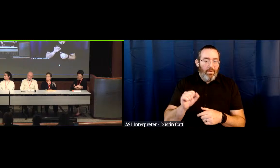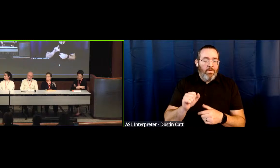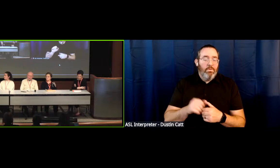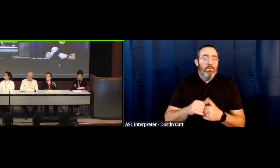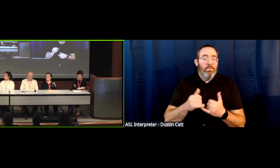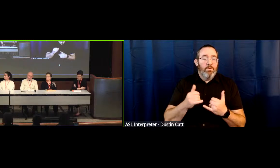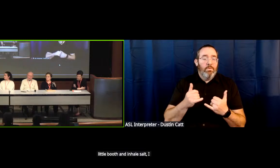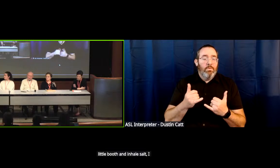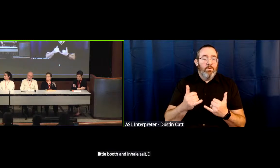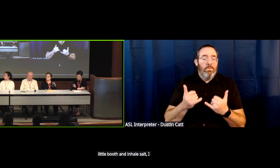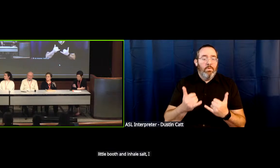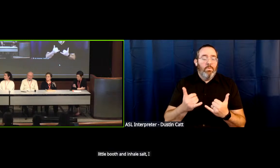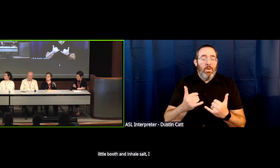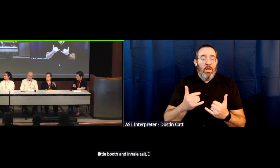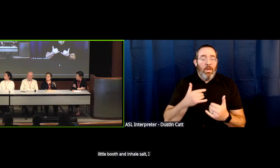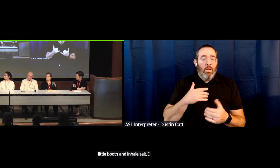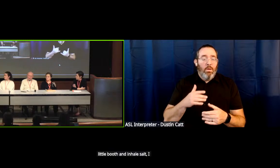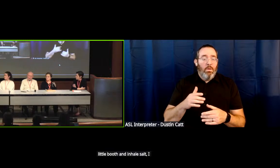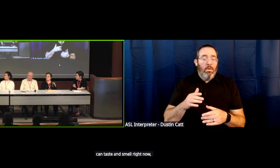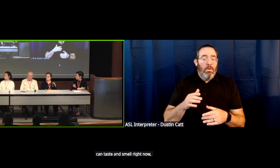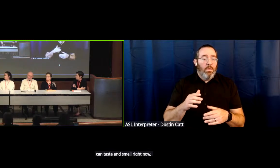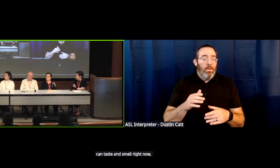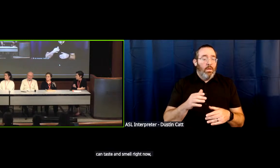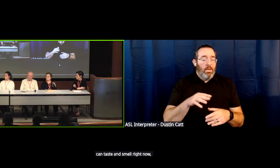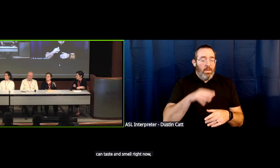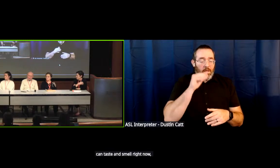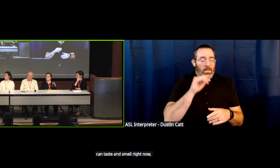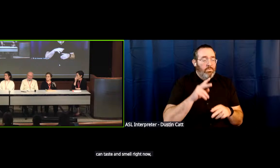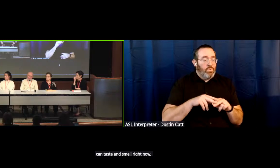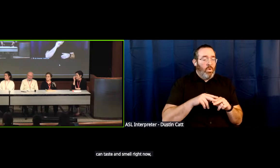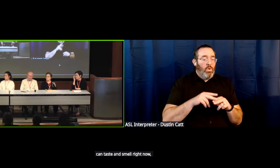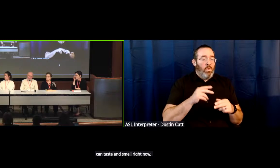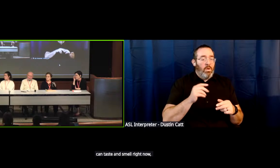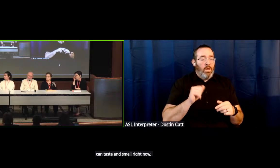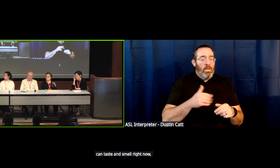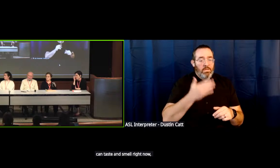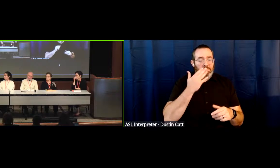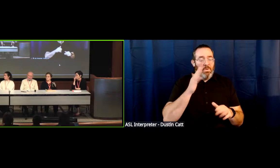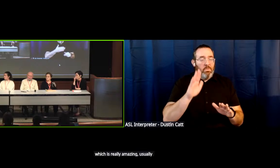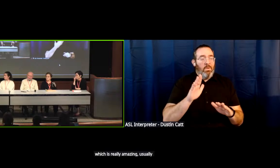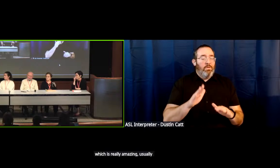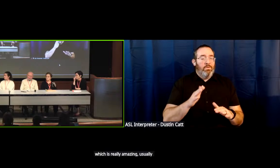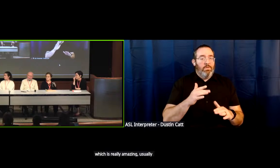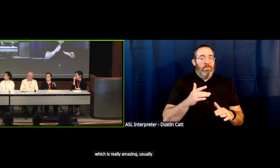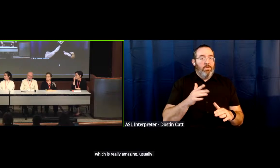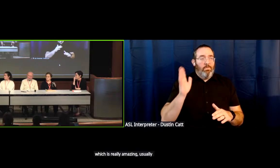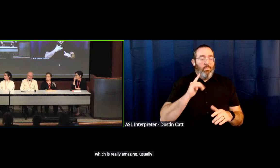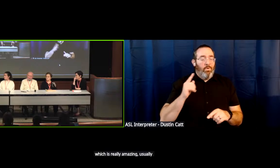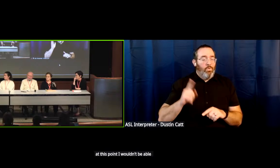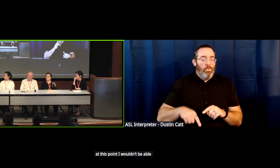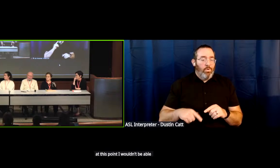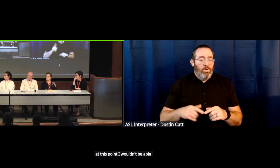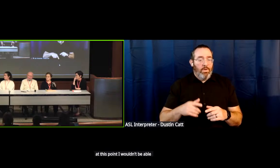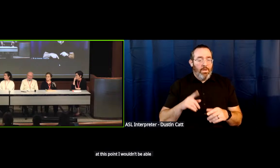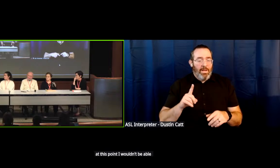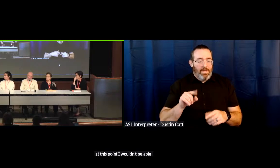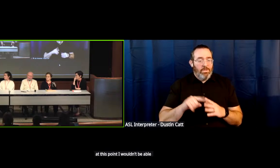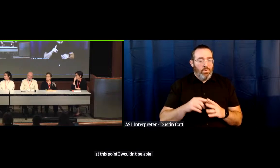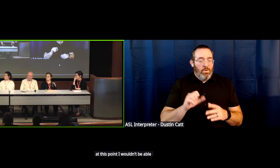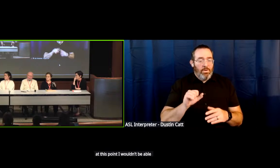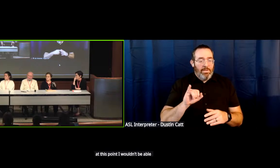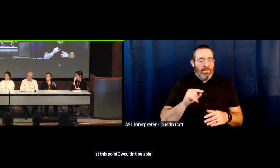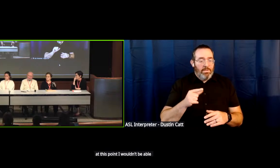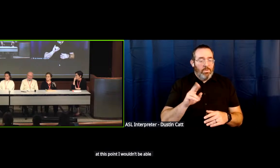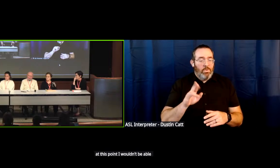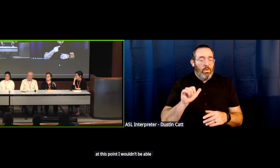is really amazing. It's been, usually at this point, I wouldn't be able to. I did start Singulair. That really did